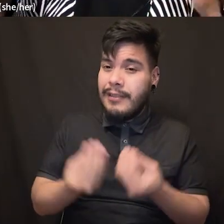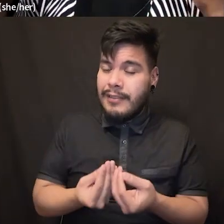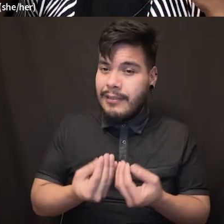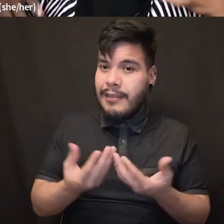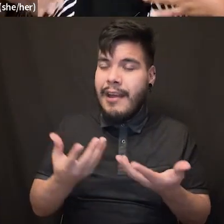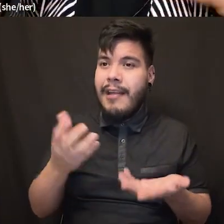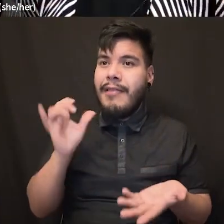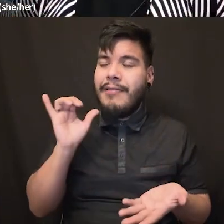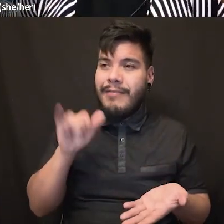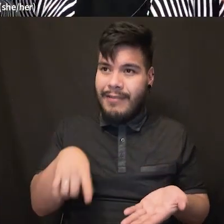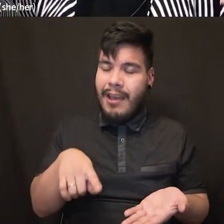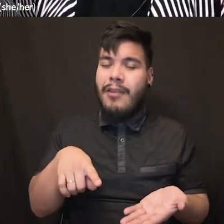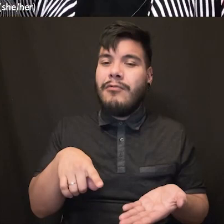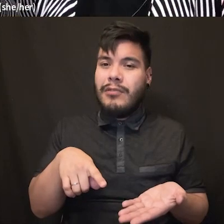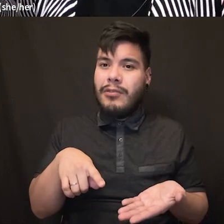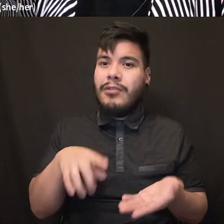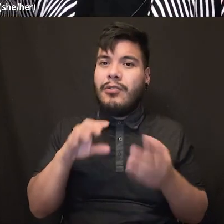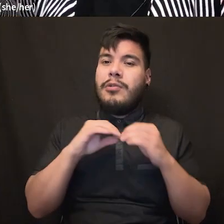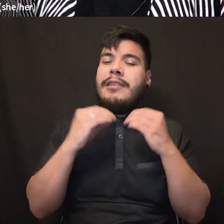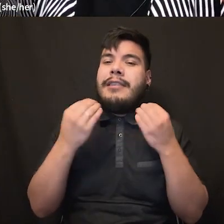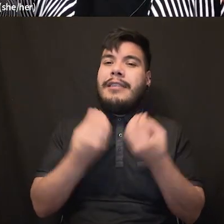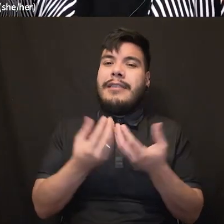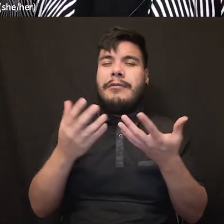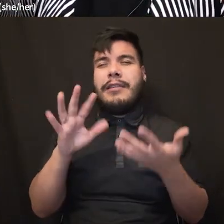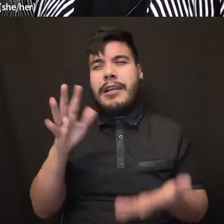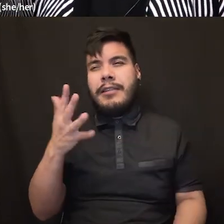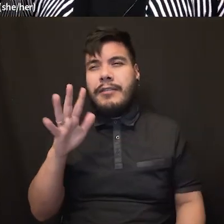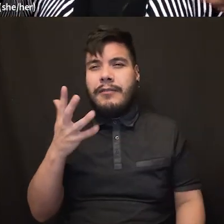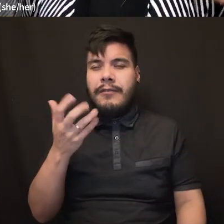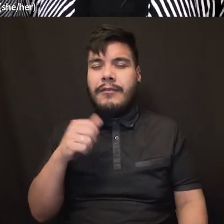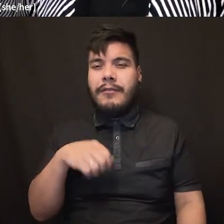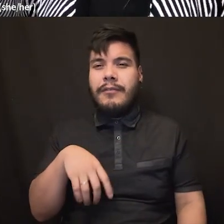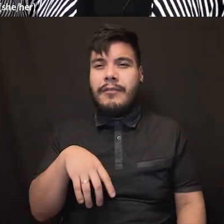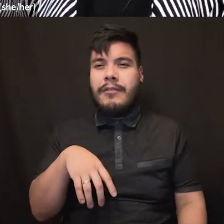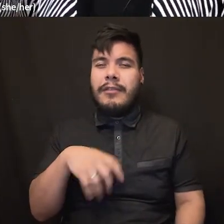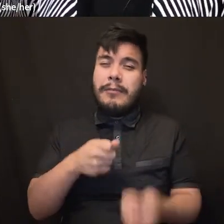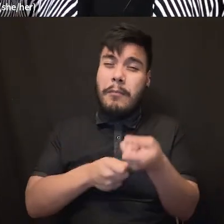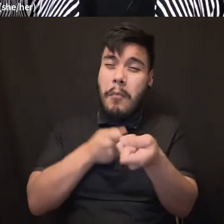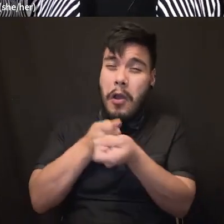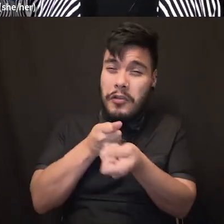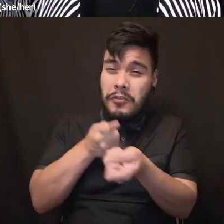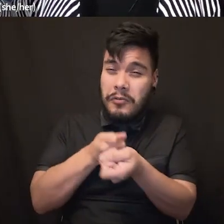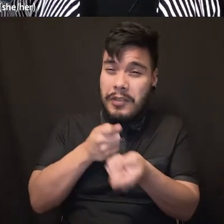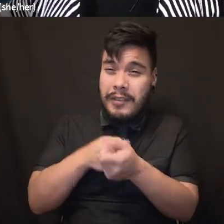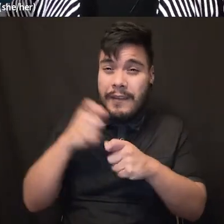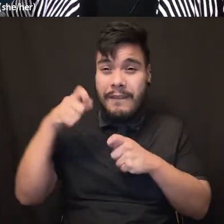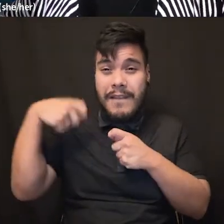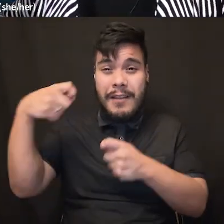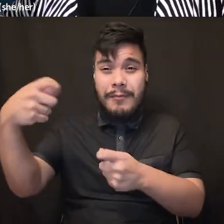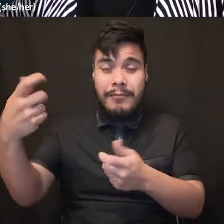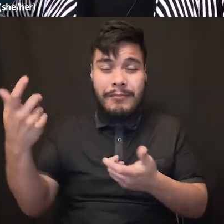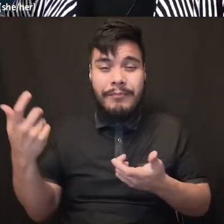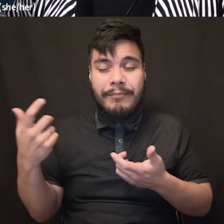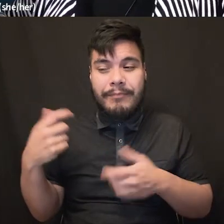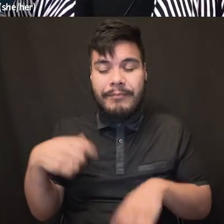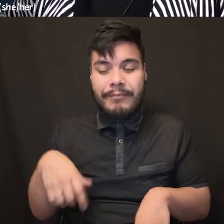and that was going to be the organization that was sort of, like, sponsoring the film.